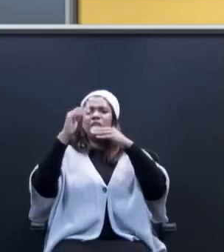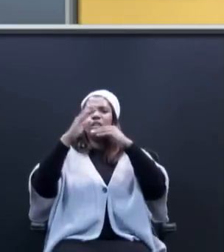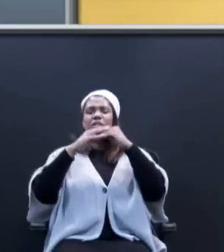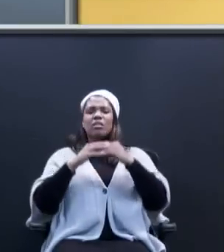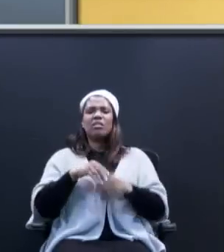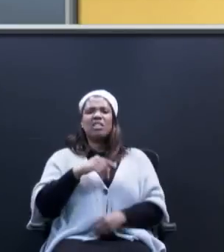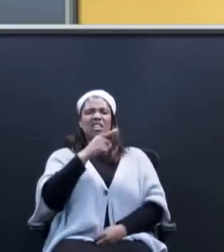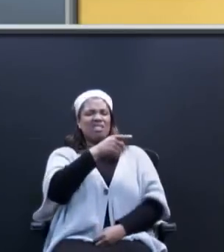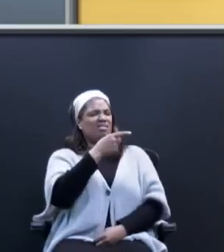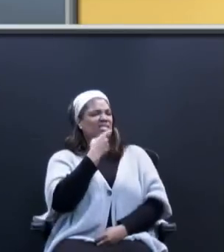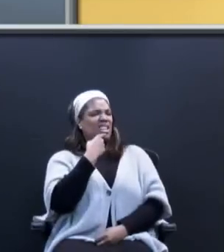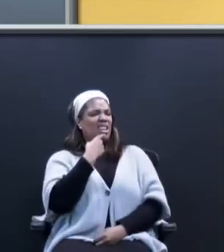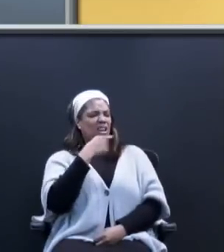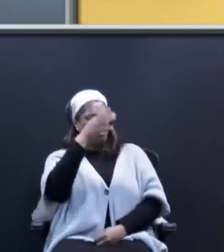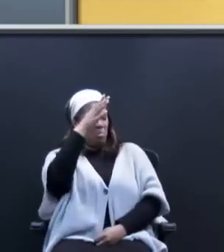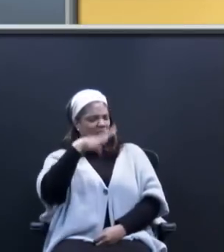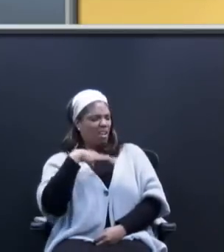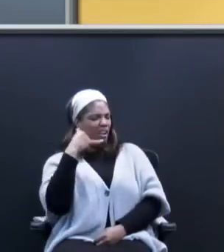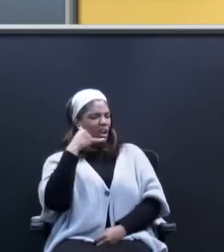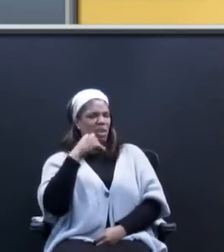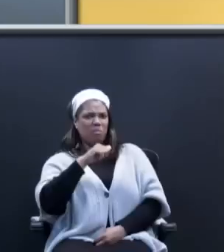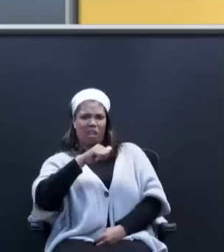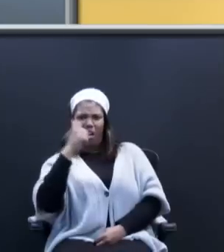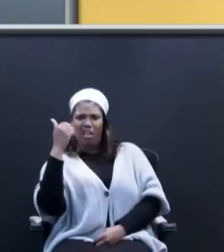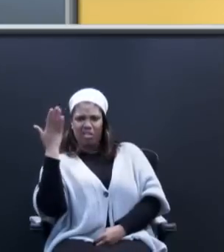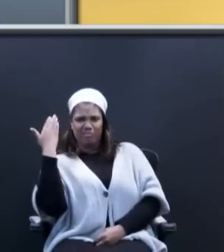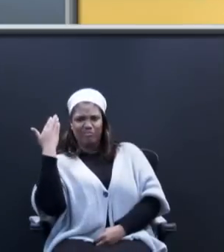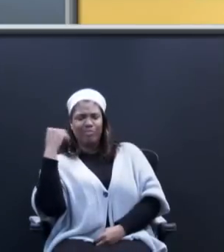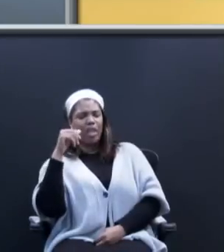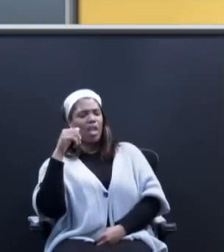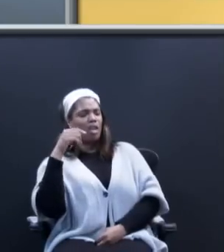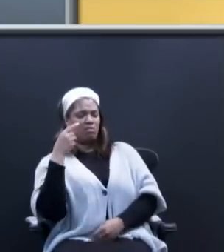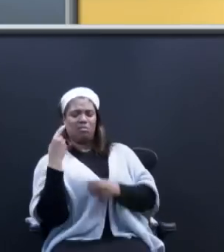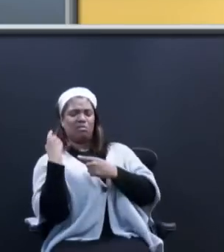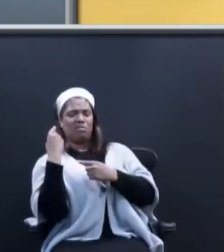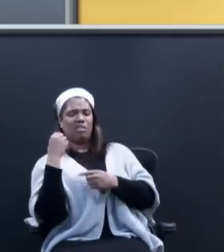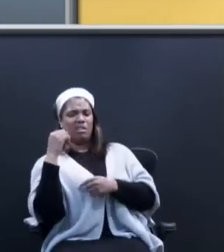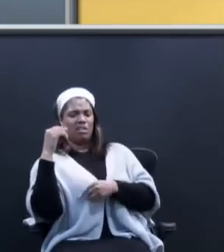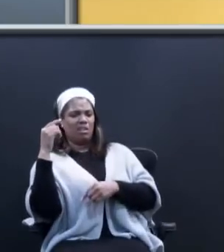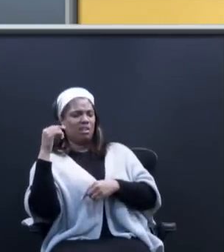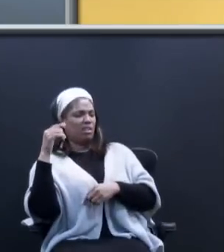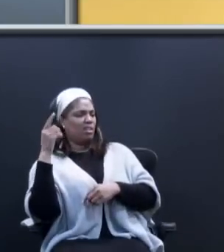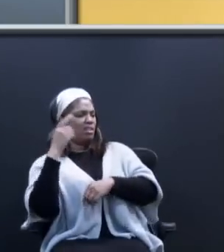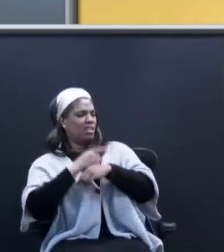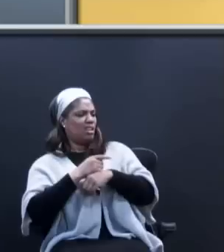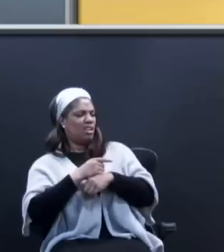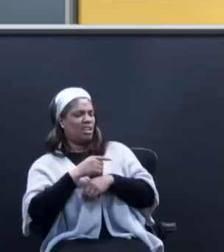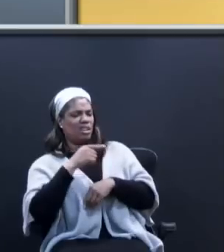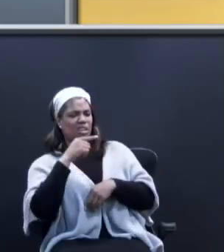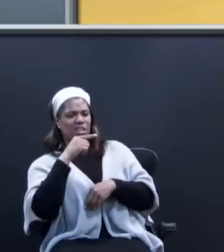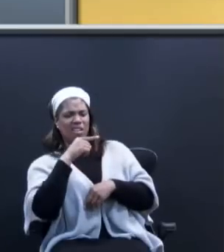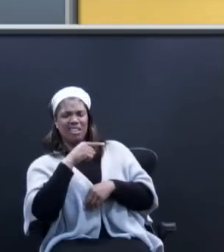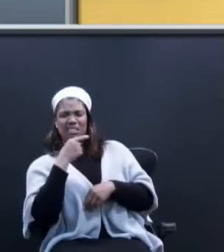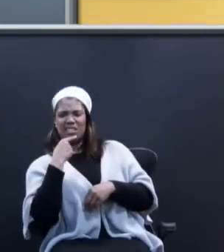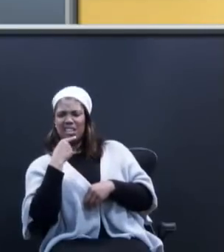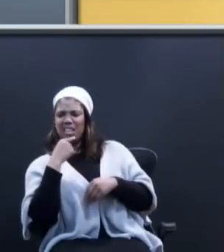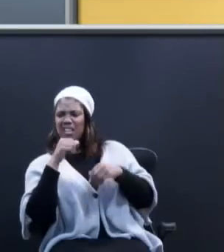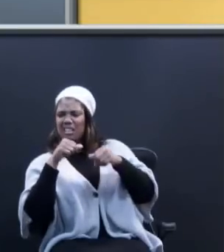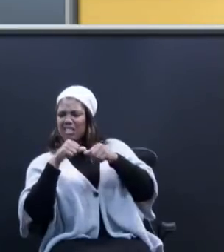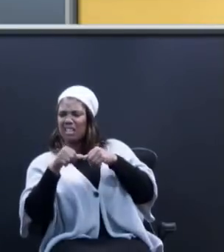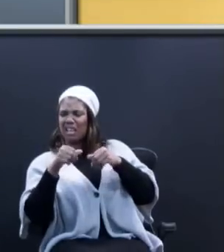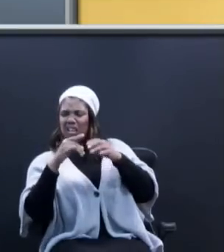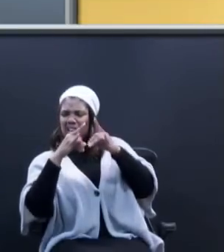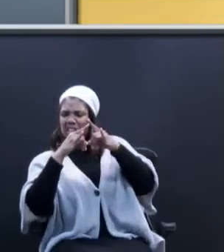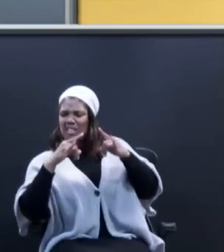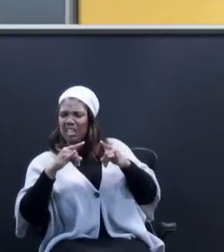don't keep tabernacle right because y'all don't dwell in booths. Now, he over there under a tent. Israel had tents then?